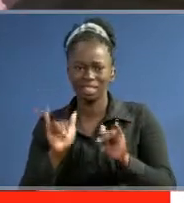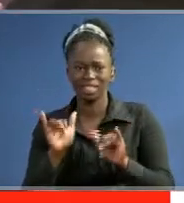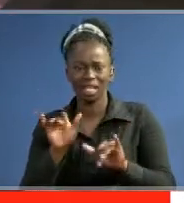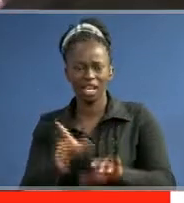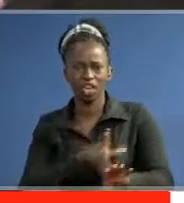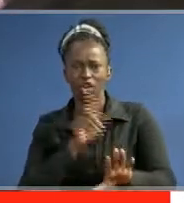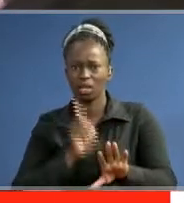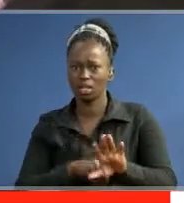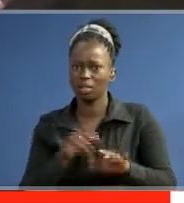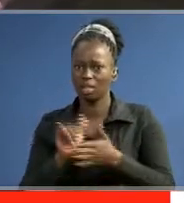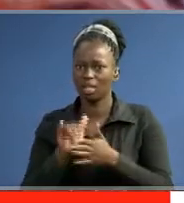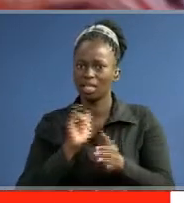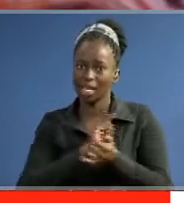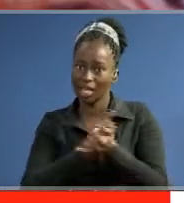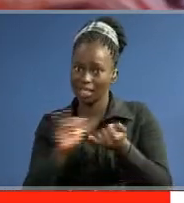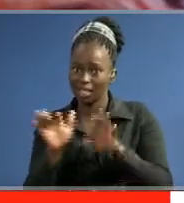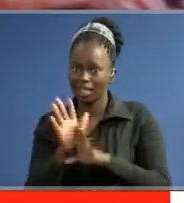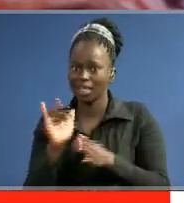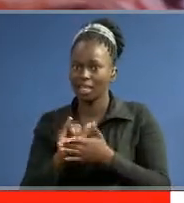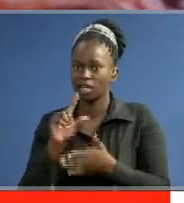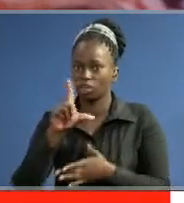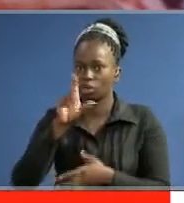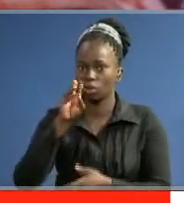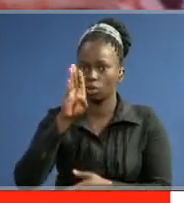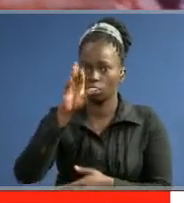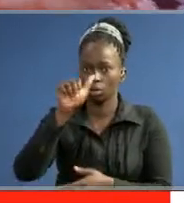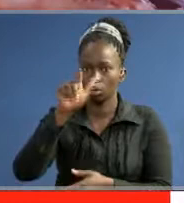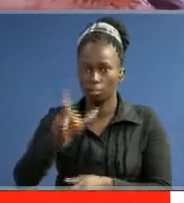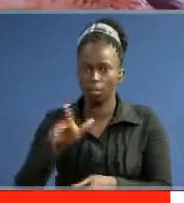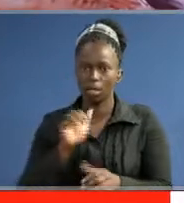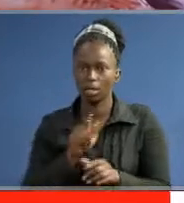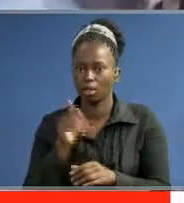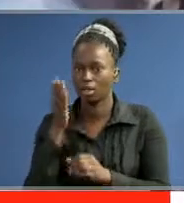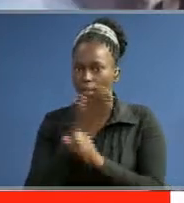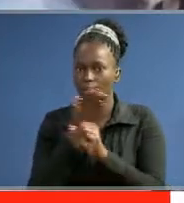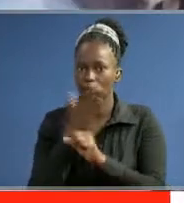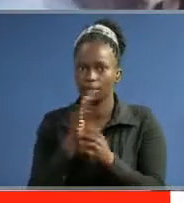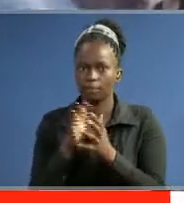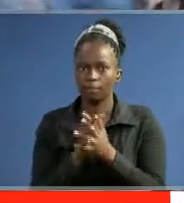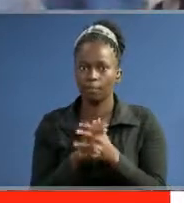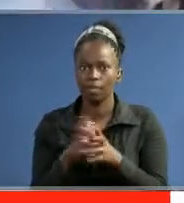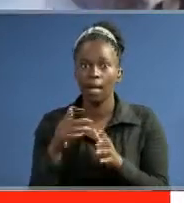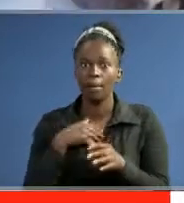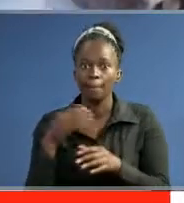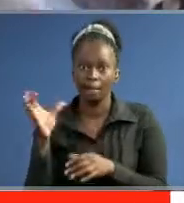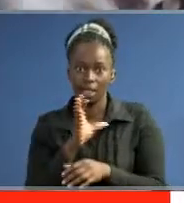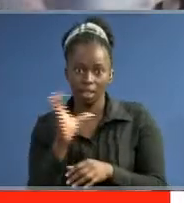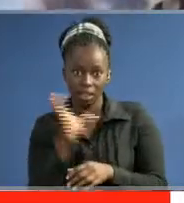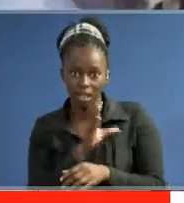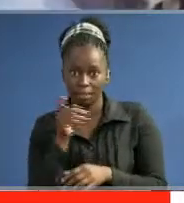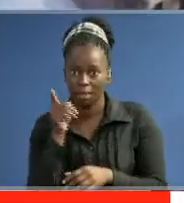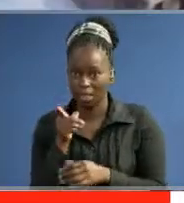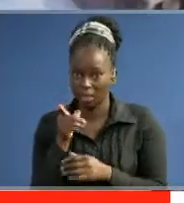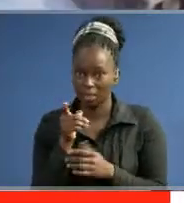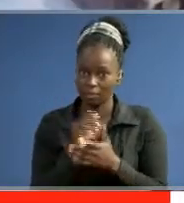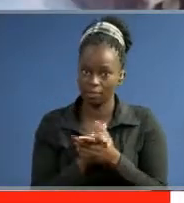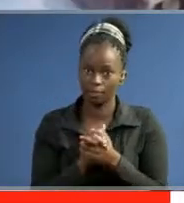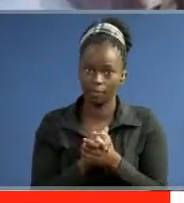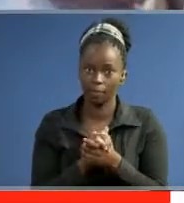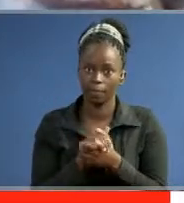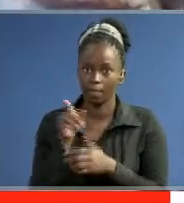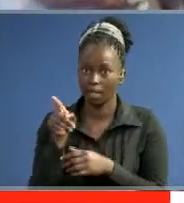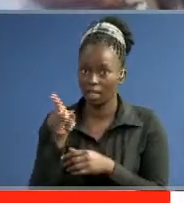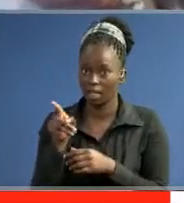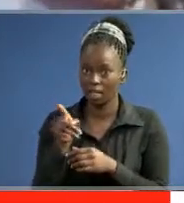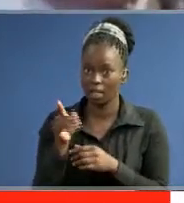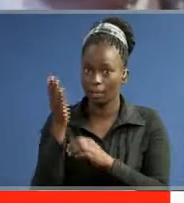that cleanness is something they go for before buying the meat. Mi ni customer wa hii